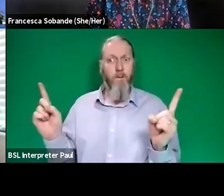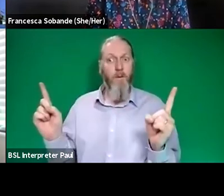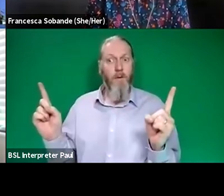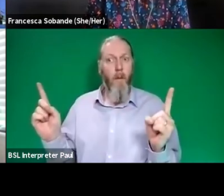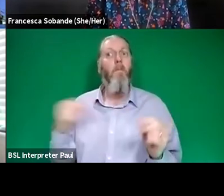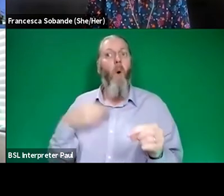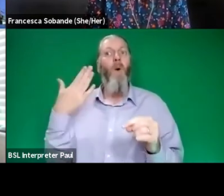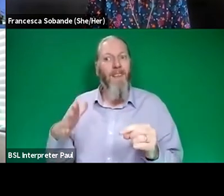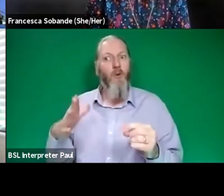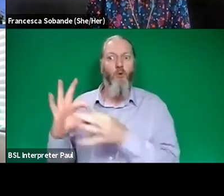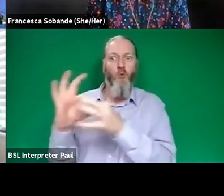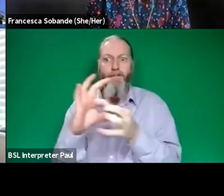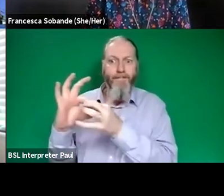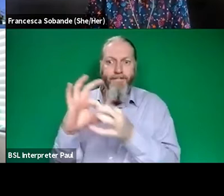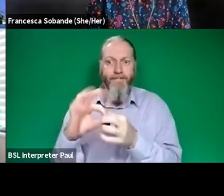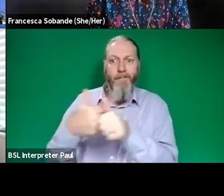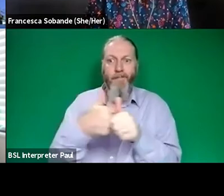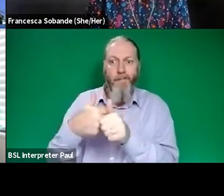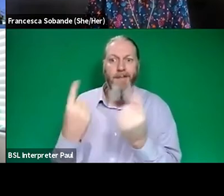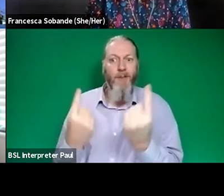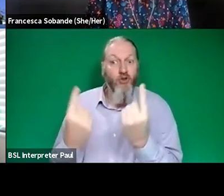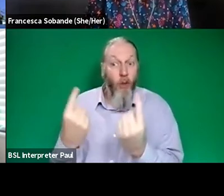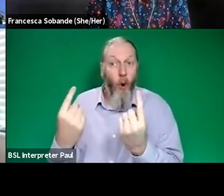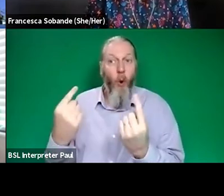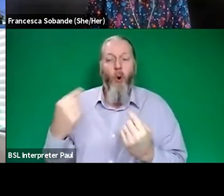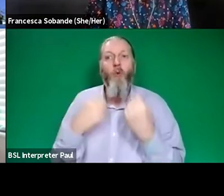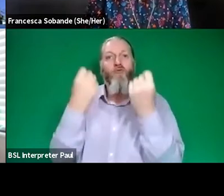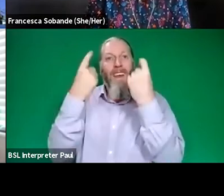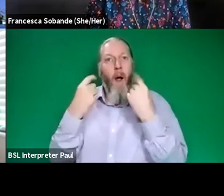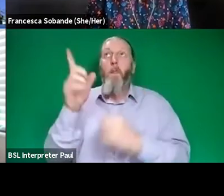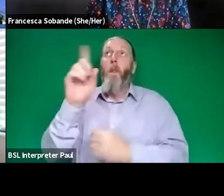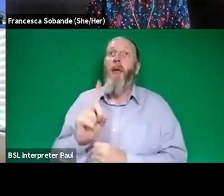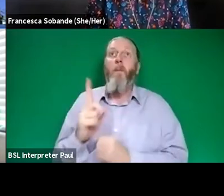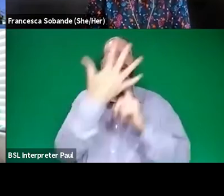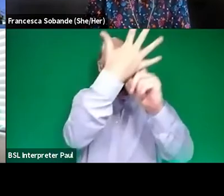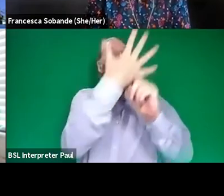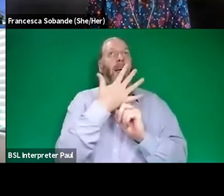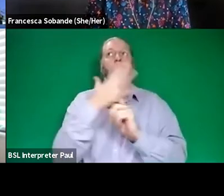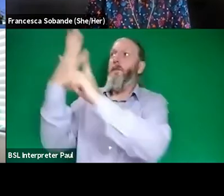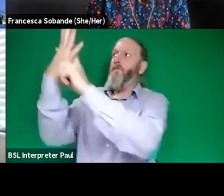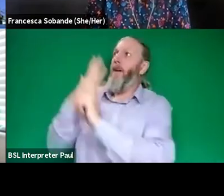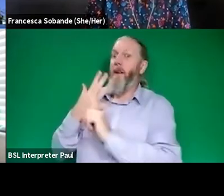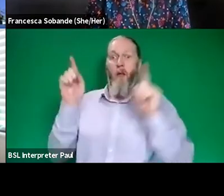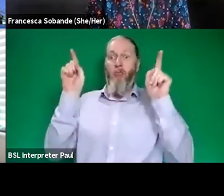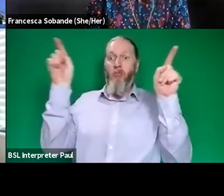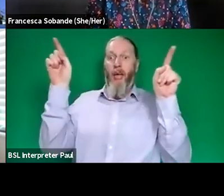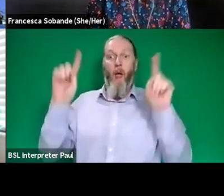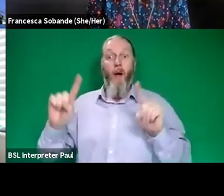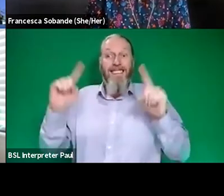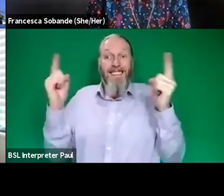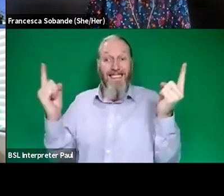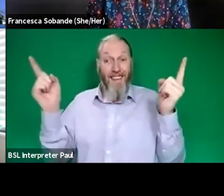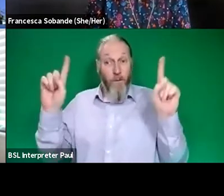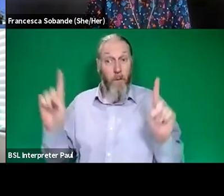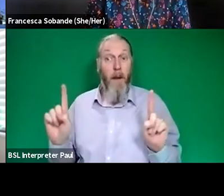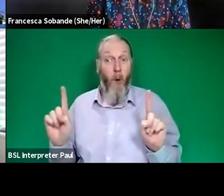other, a commitment to understanding that our oppressors may not be the same, our oppression may not be the same, but our fight for power is so much more